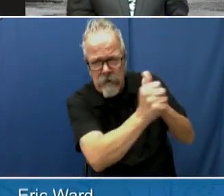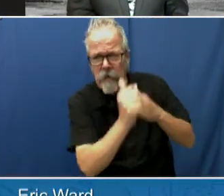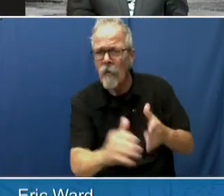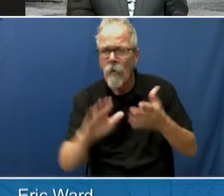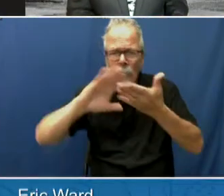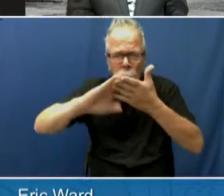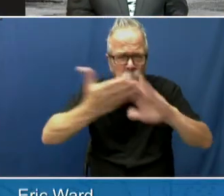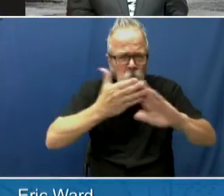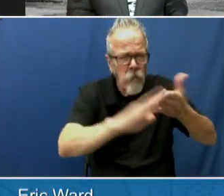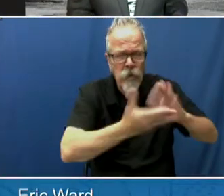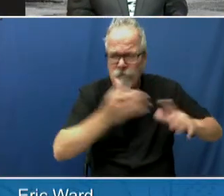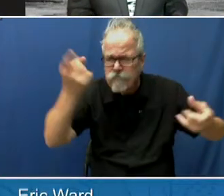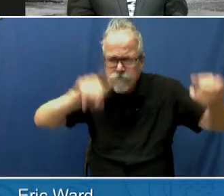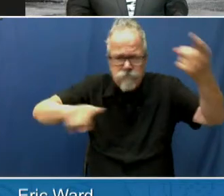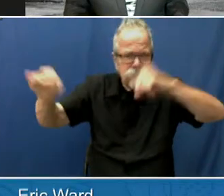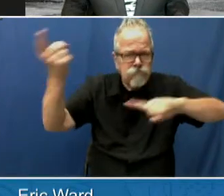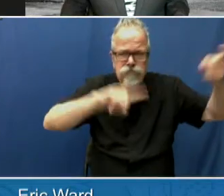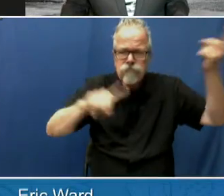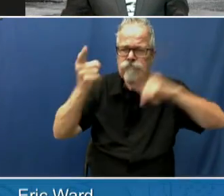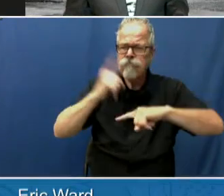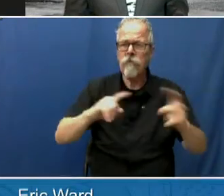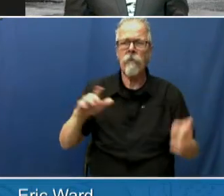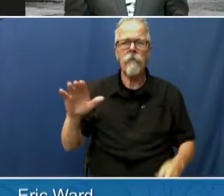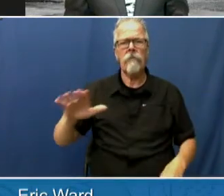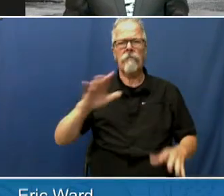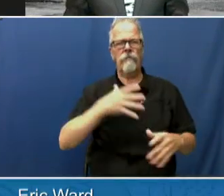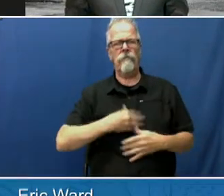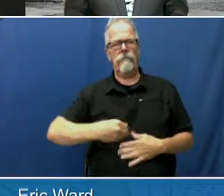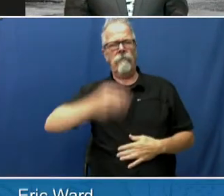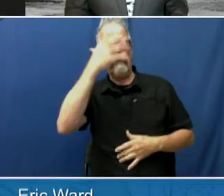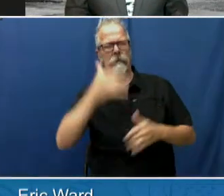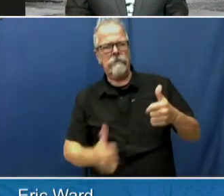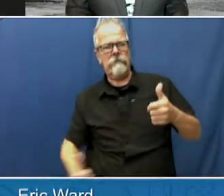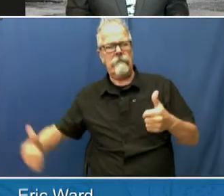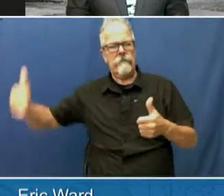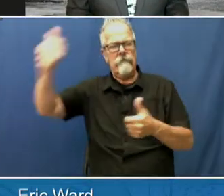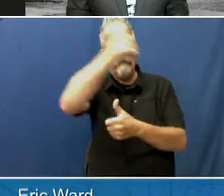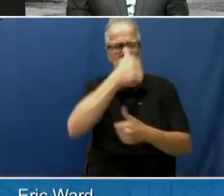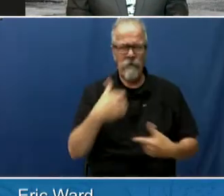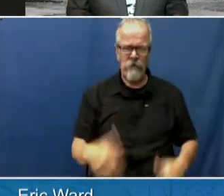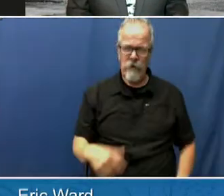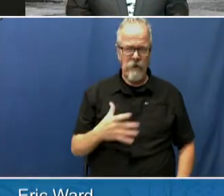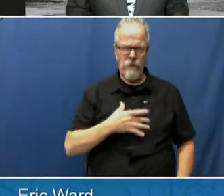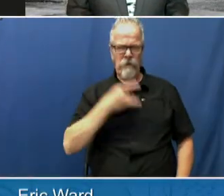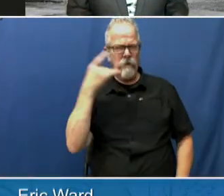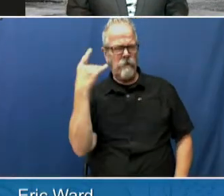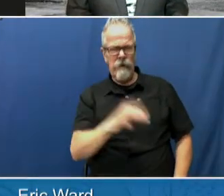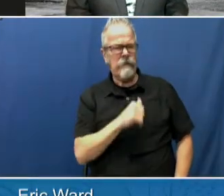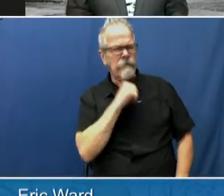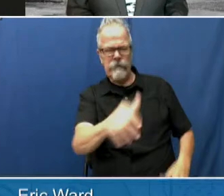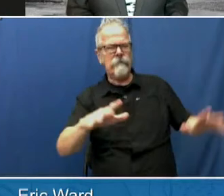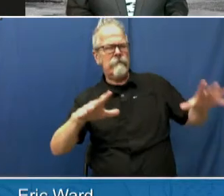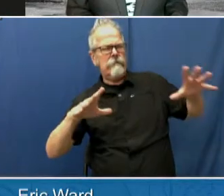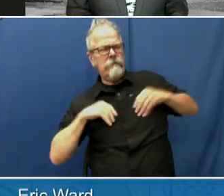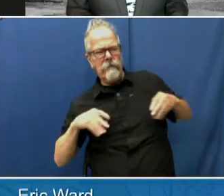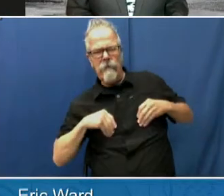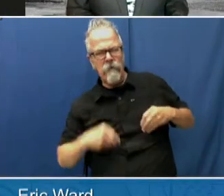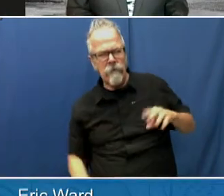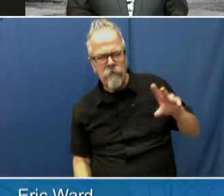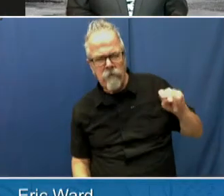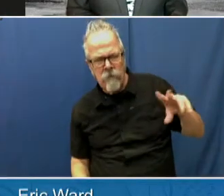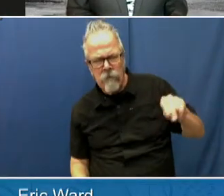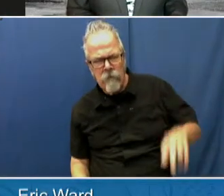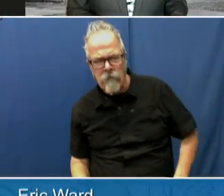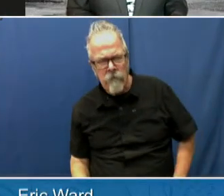that they reject white nationalism and reject efforts to undermine Portland civil society, we begin the